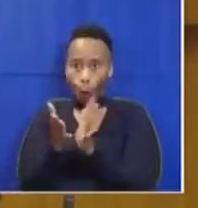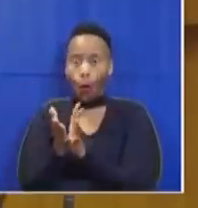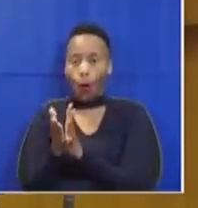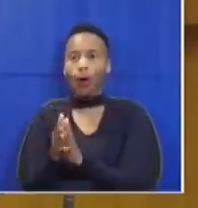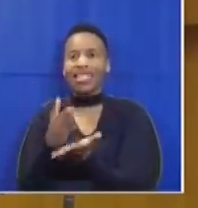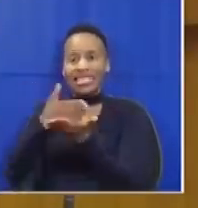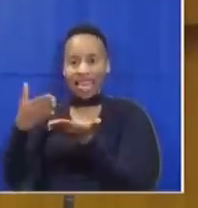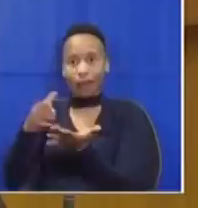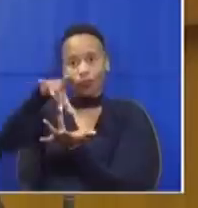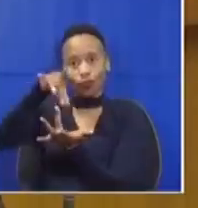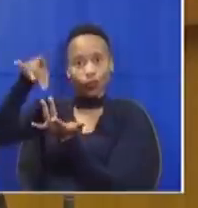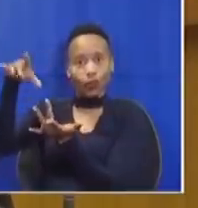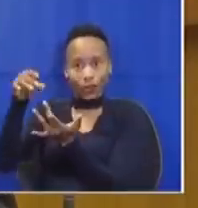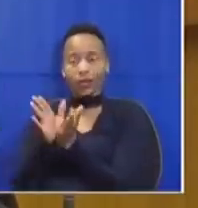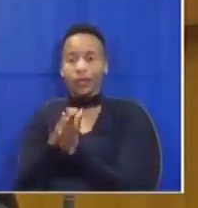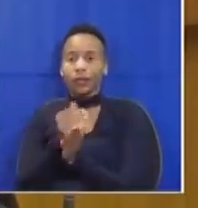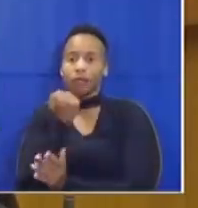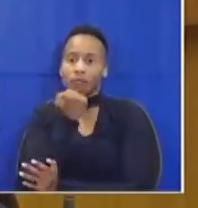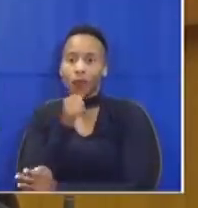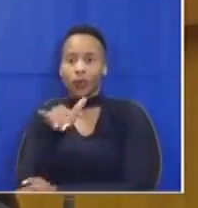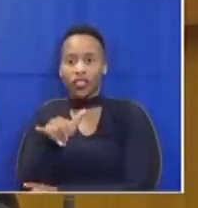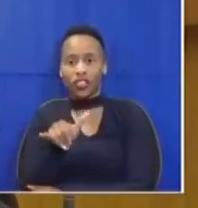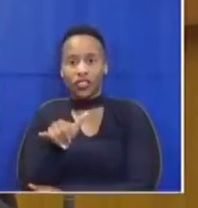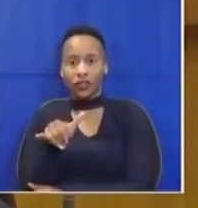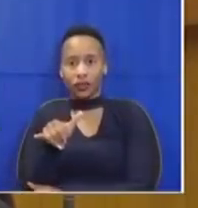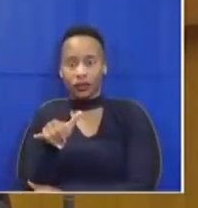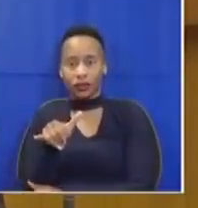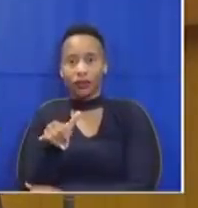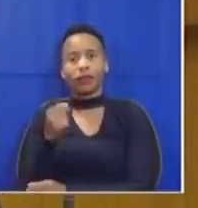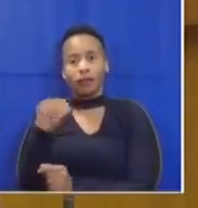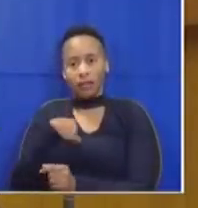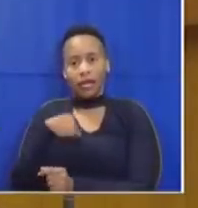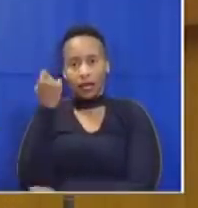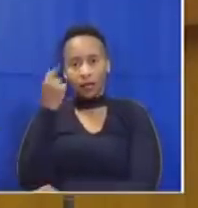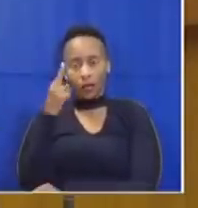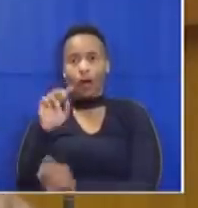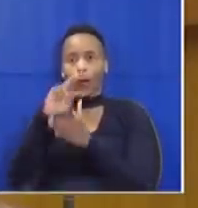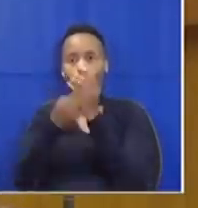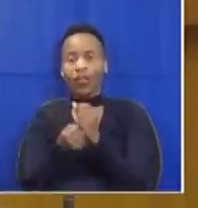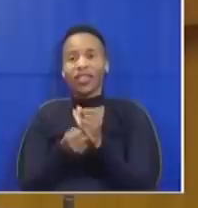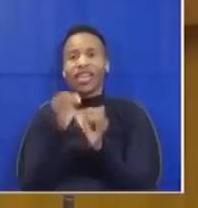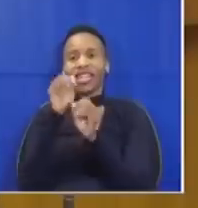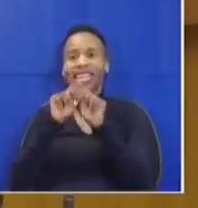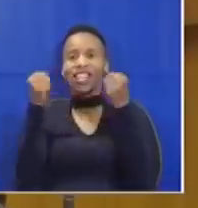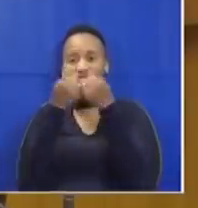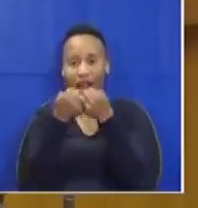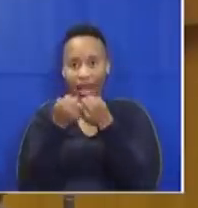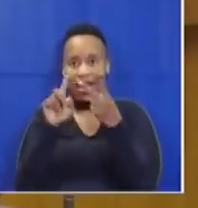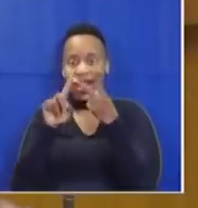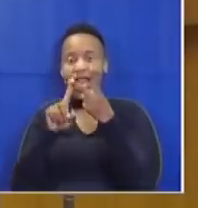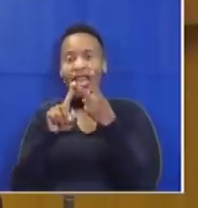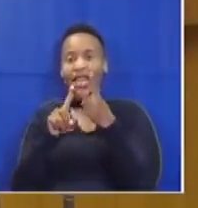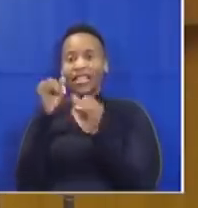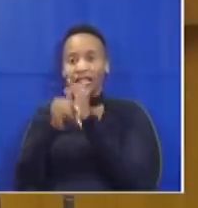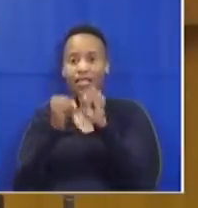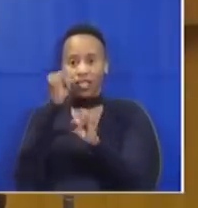The first point I'd like to make is that in both national and international law, amnesty is generally